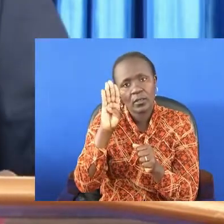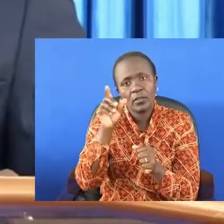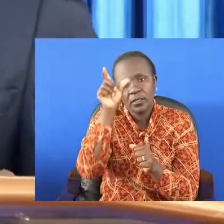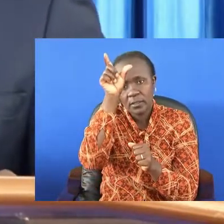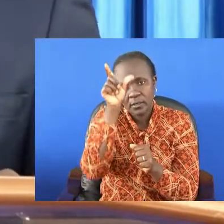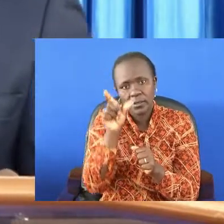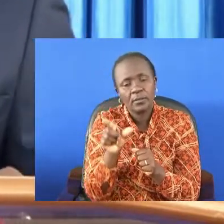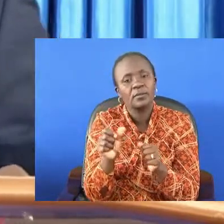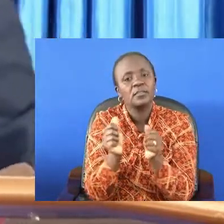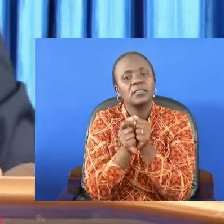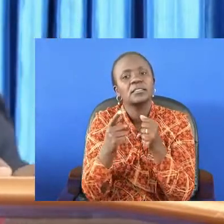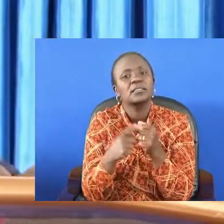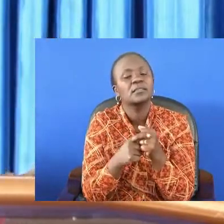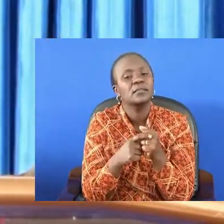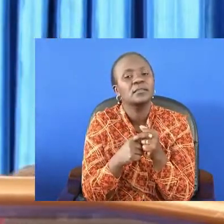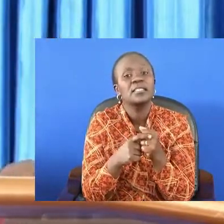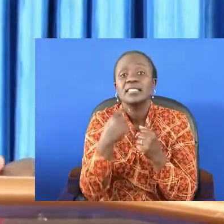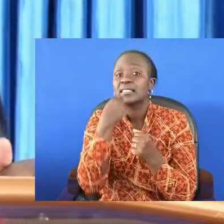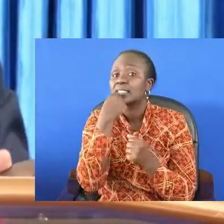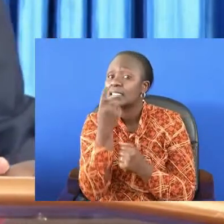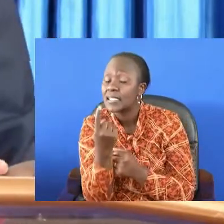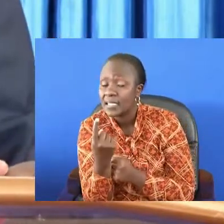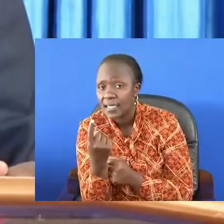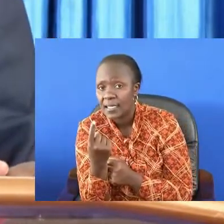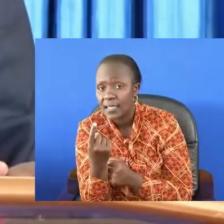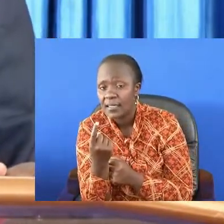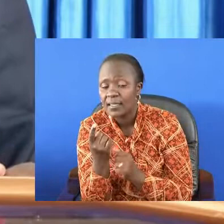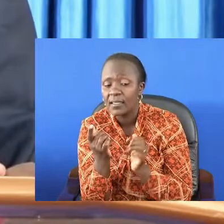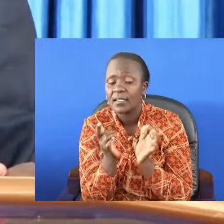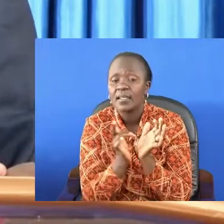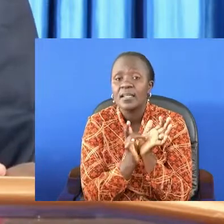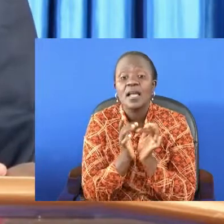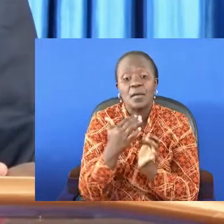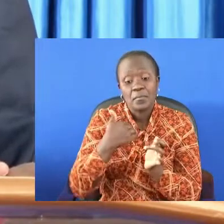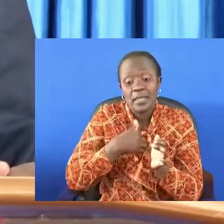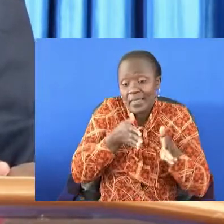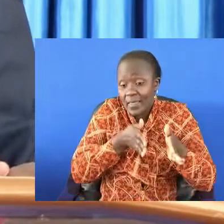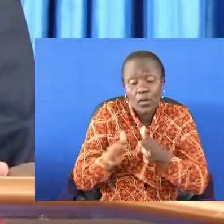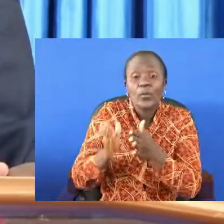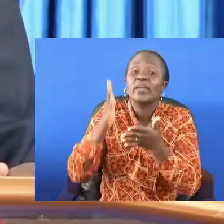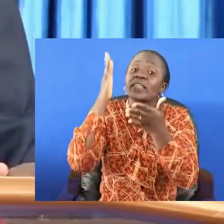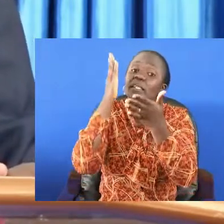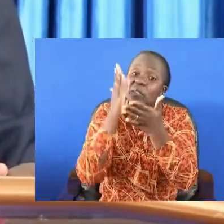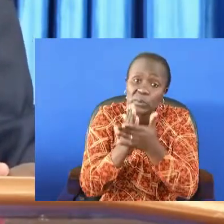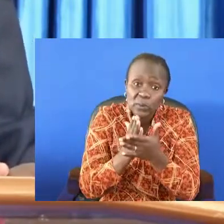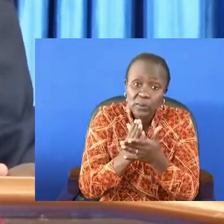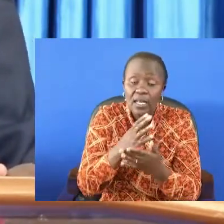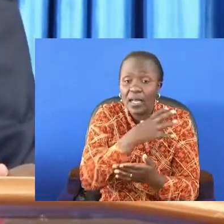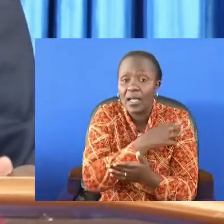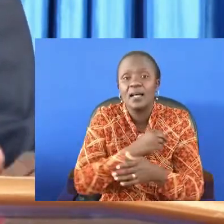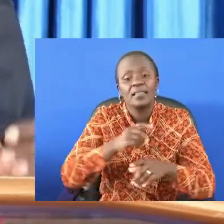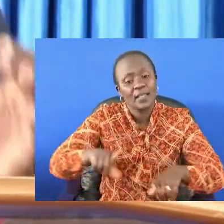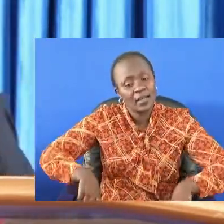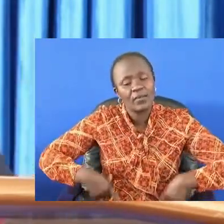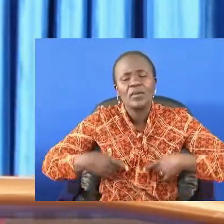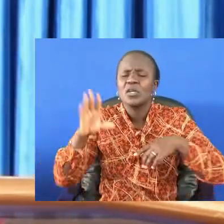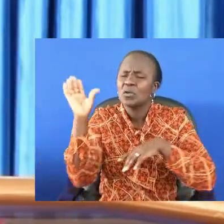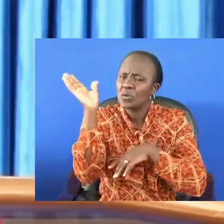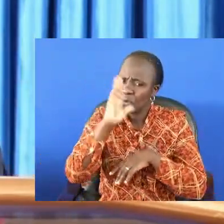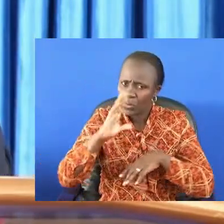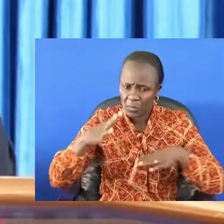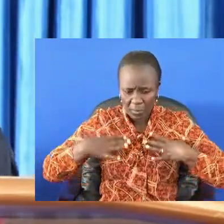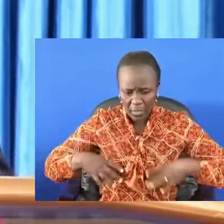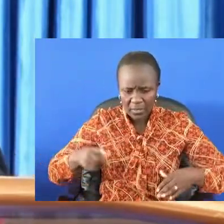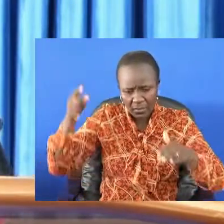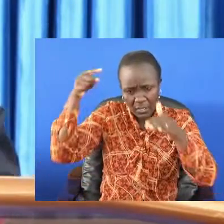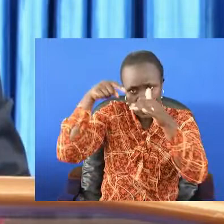Christ talking to Thomas, he said to him, "I am the way, the truth, and the life. Nobody